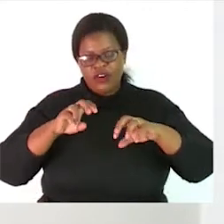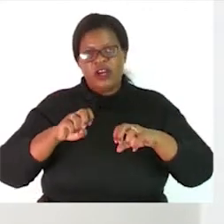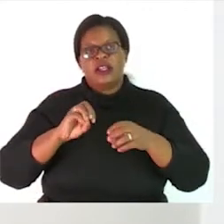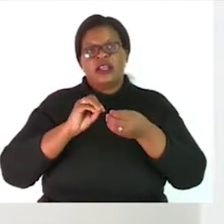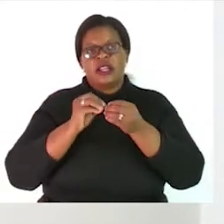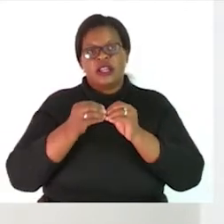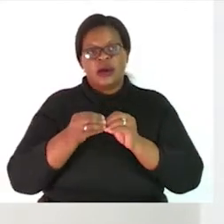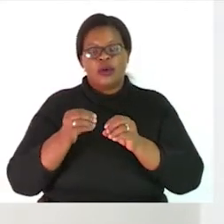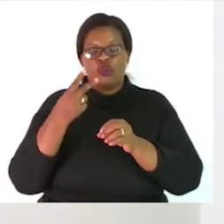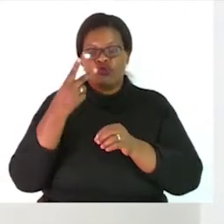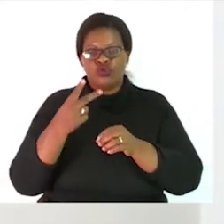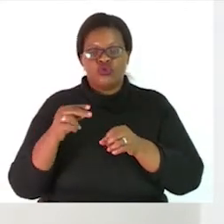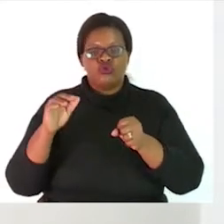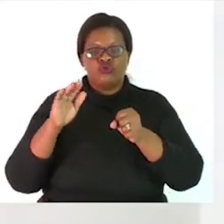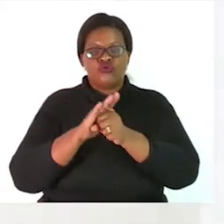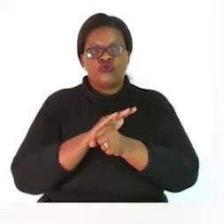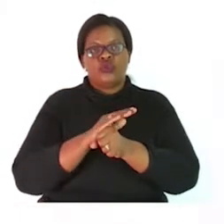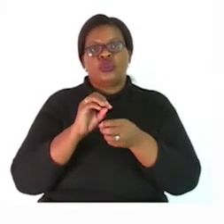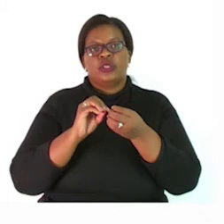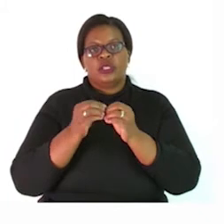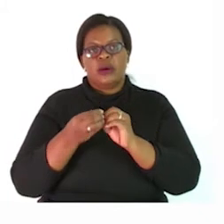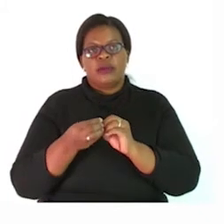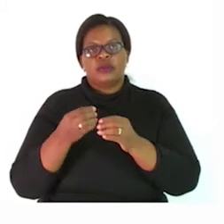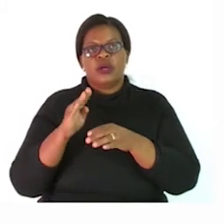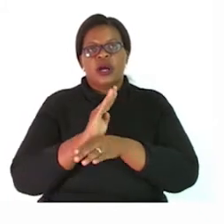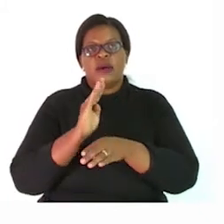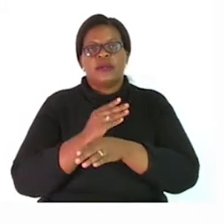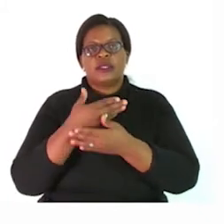are busy on page 13.